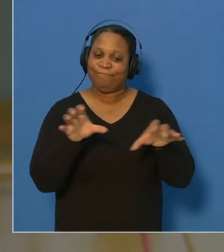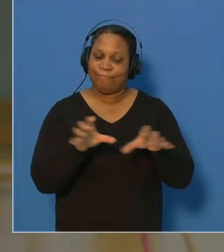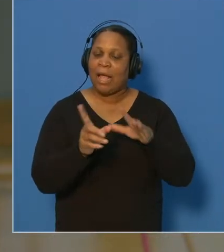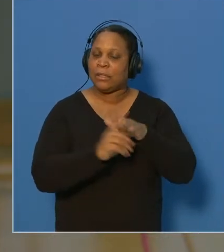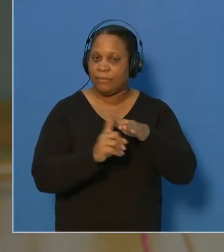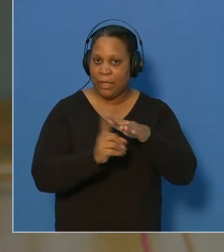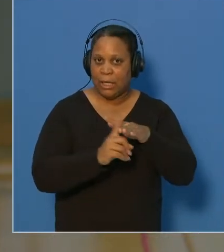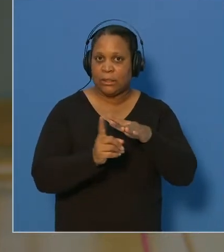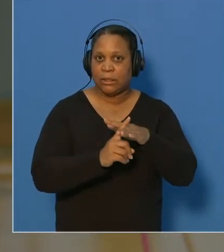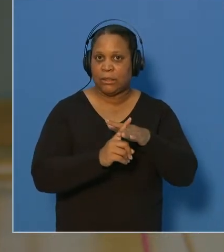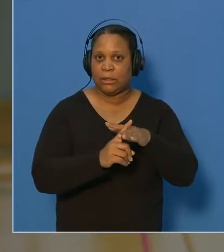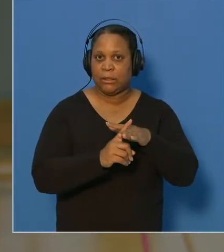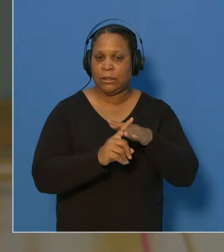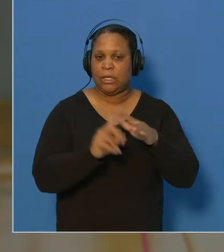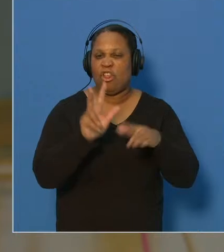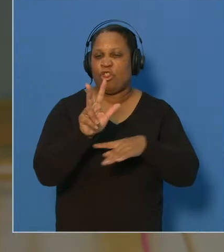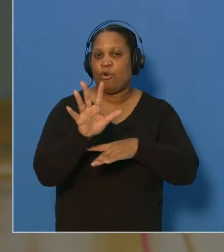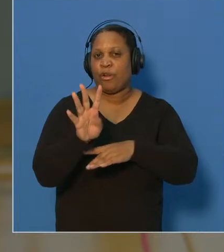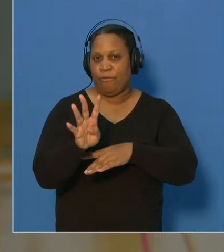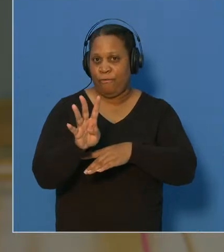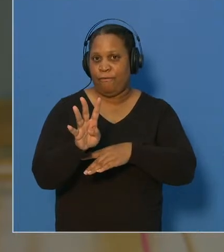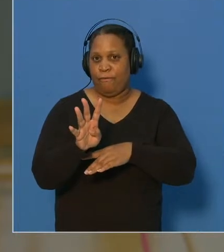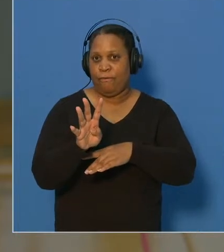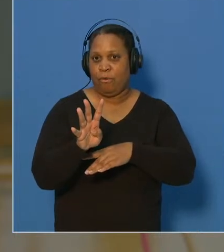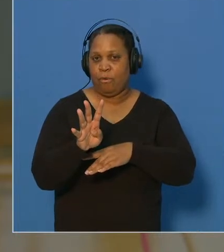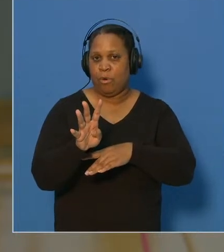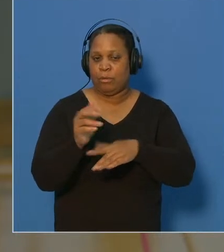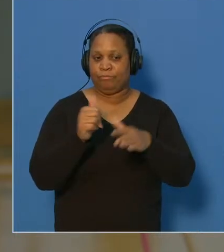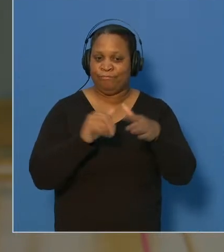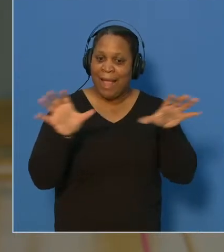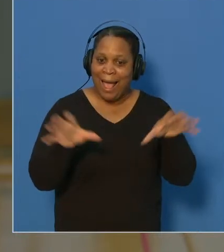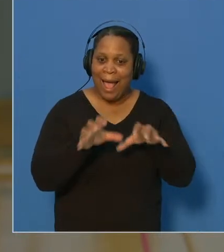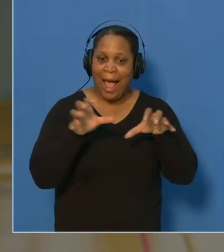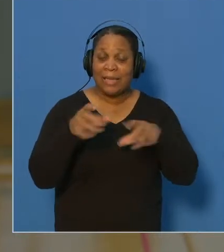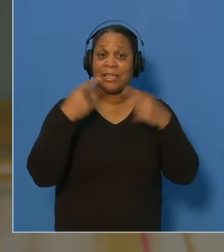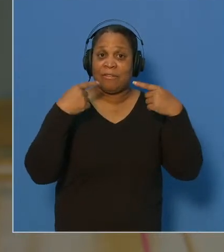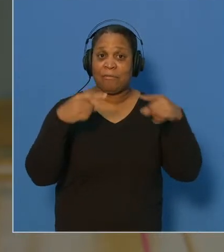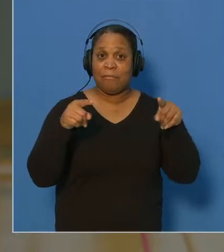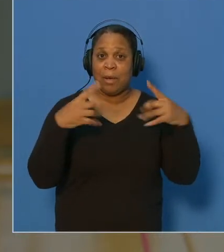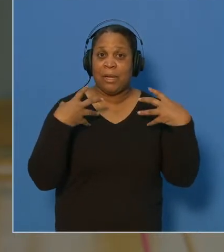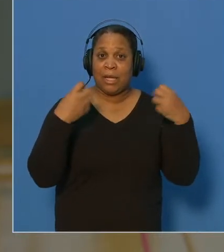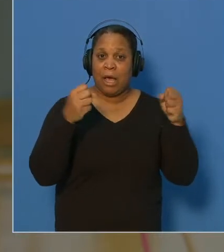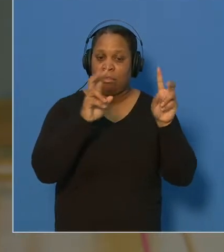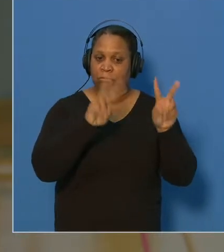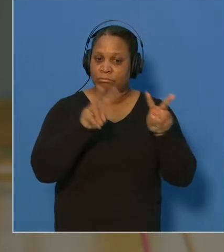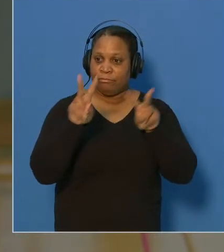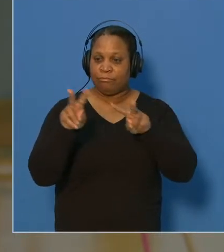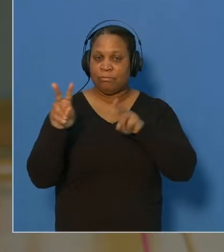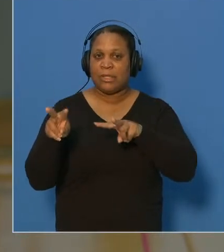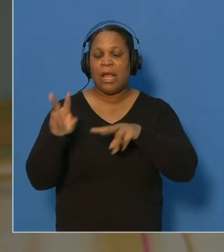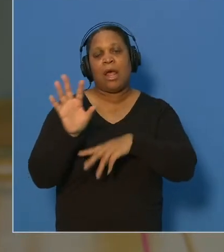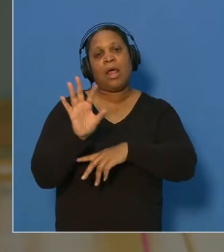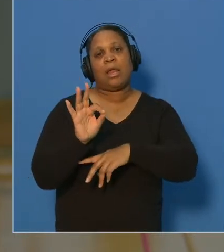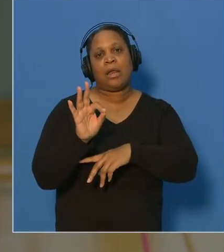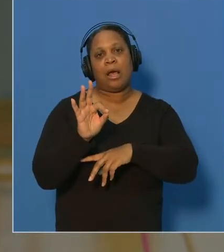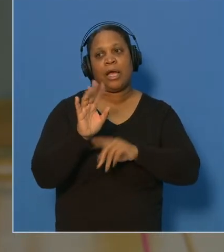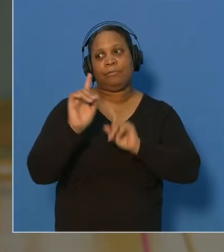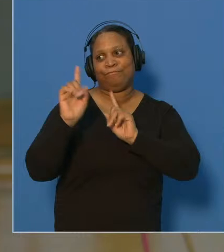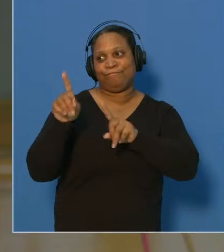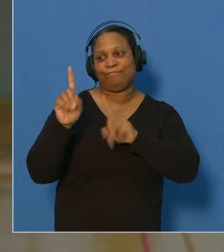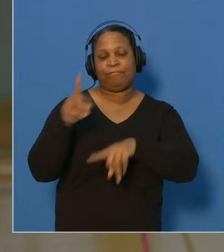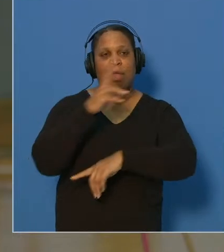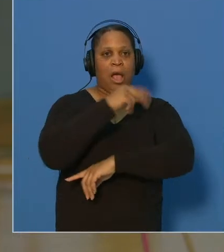cases, of which 34 persons are under active public health monitoring, and 9 persons are